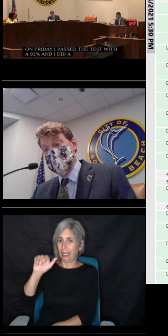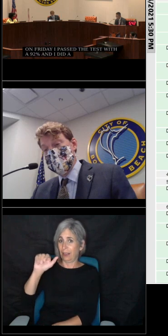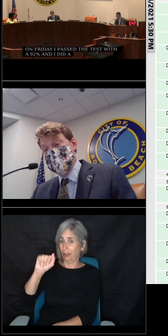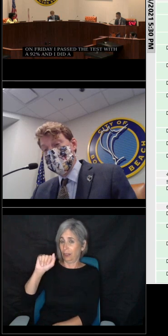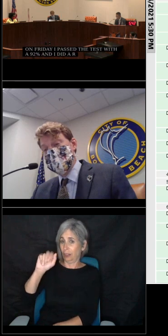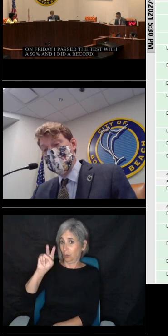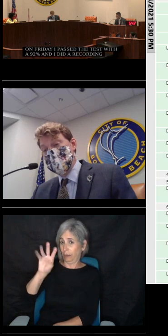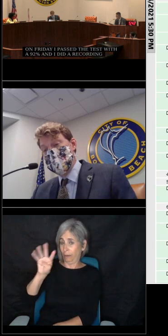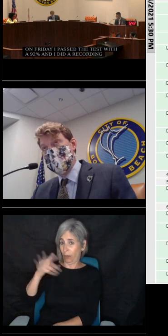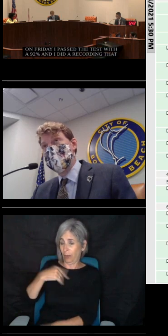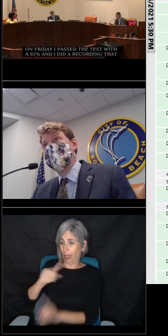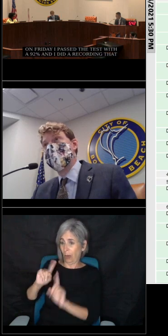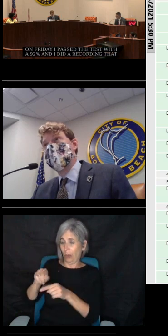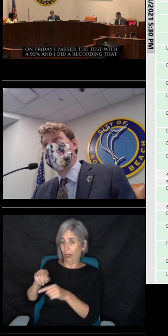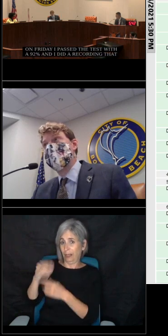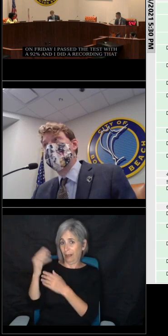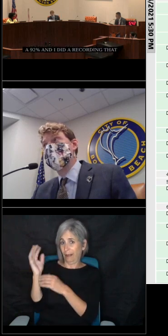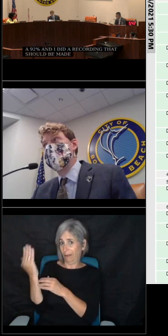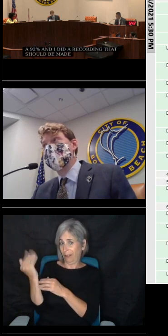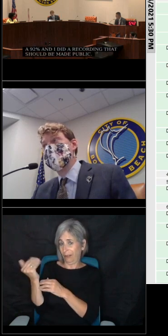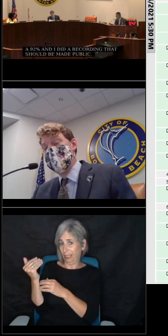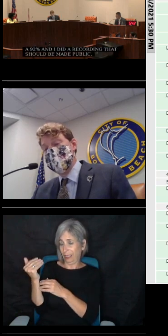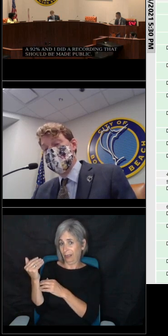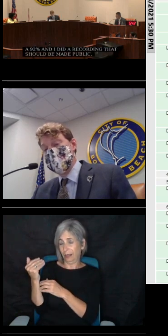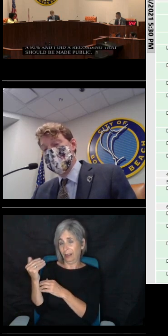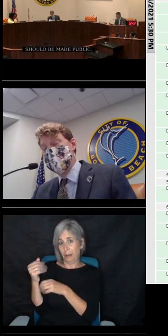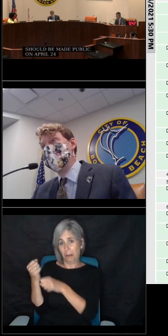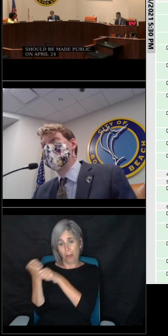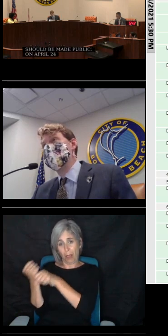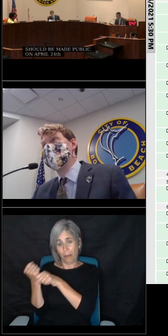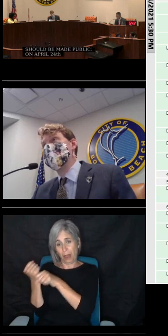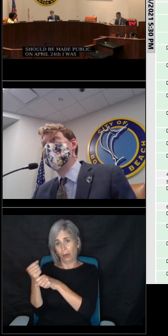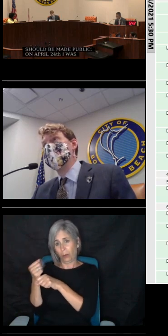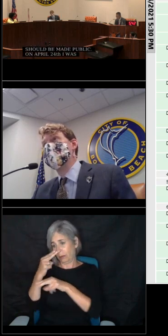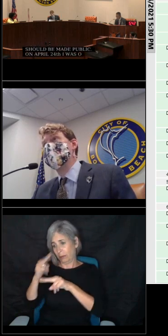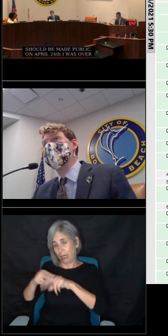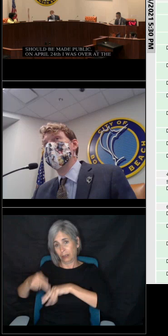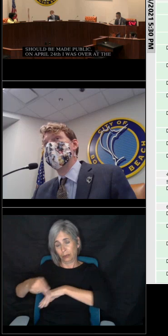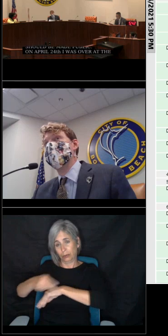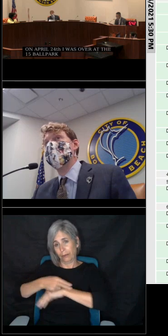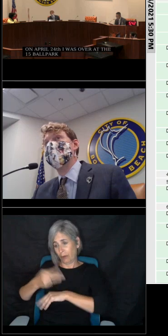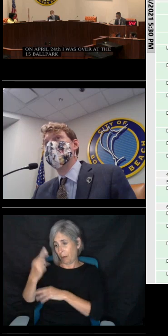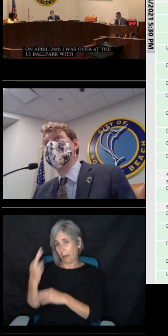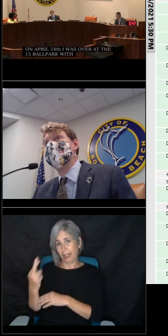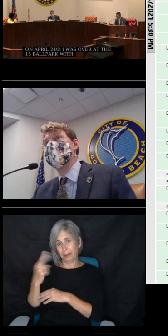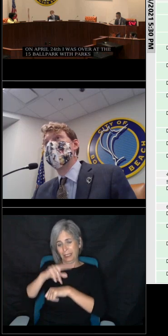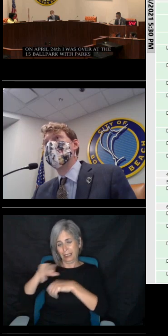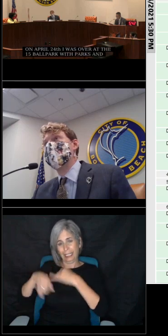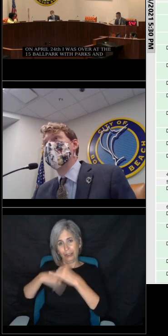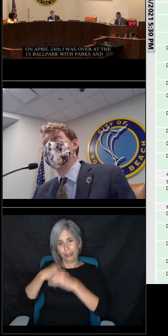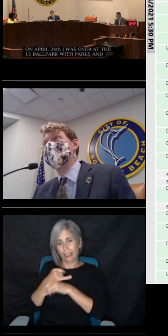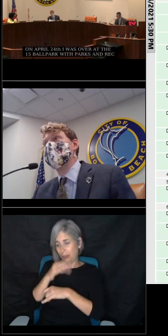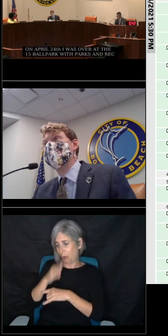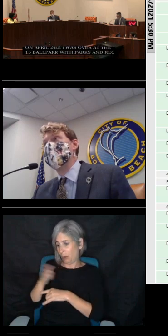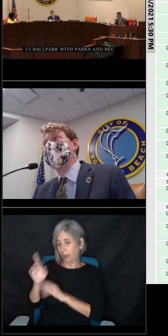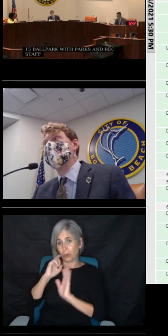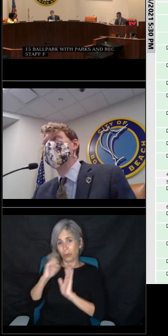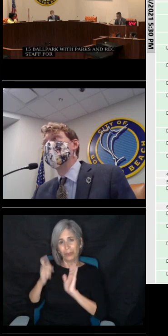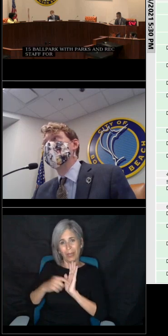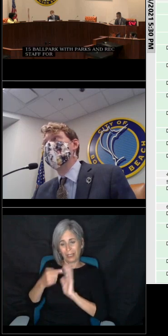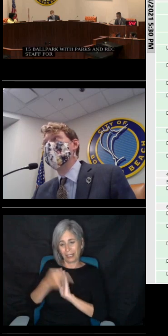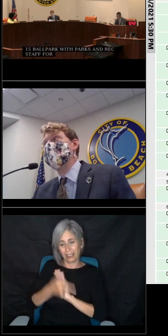was over at the Fit Team Ballpark with our Parks and Rec staff for Best Buddies International. Boynton Beach was recognized